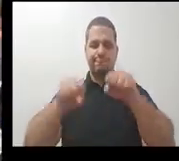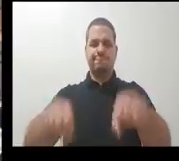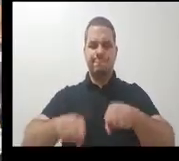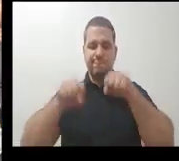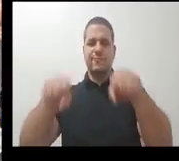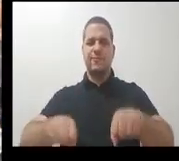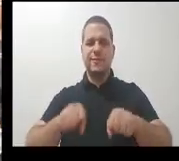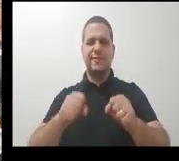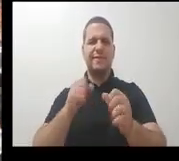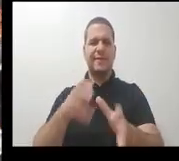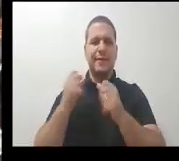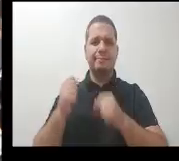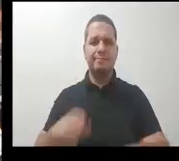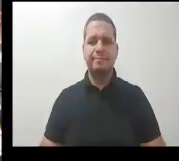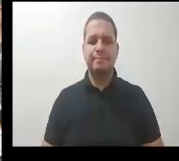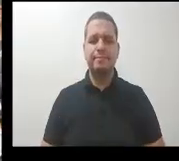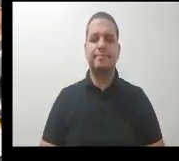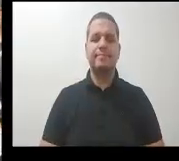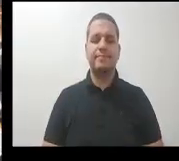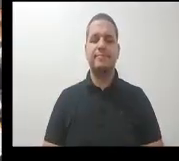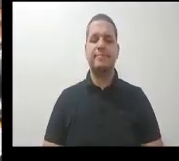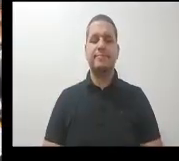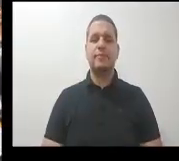Crank it up, crank it up.